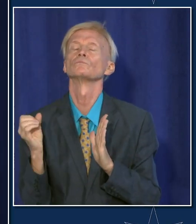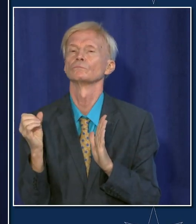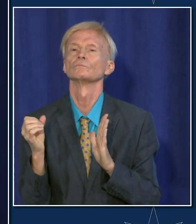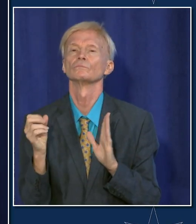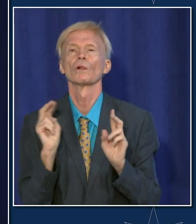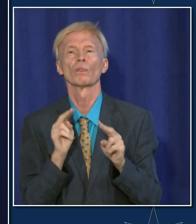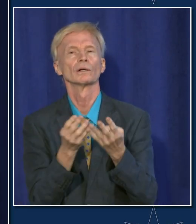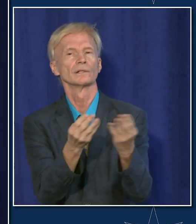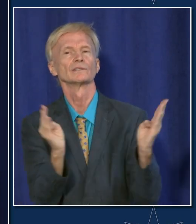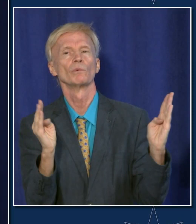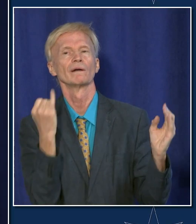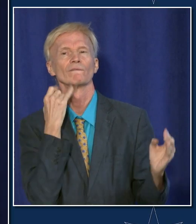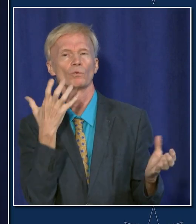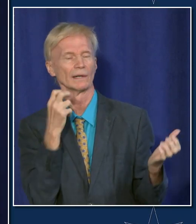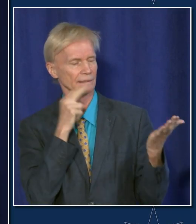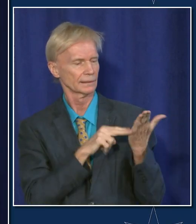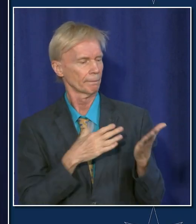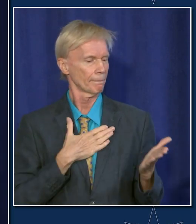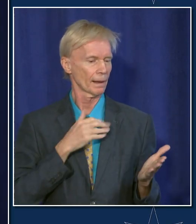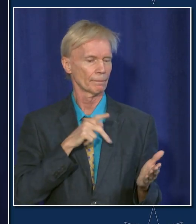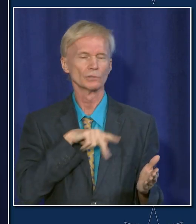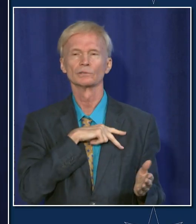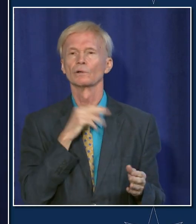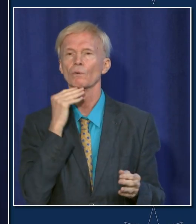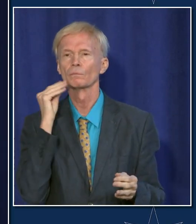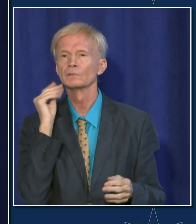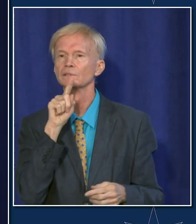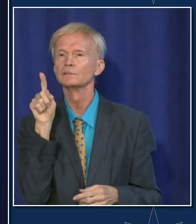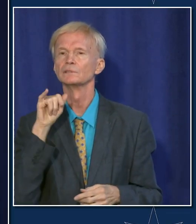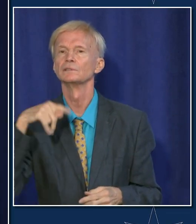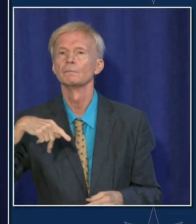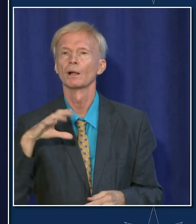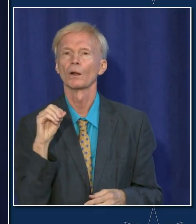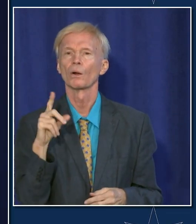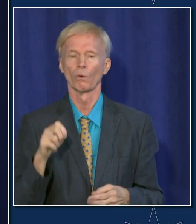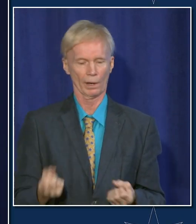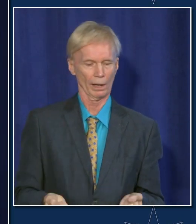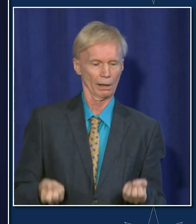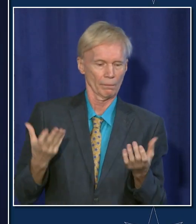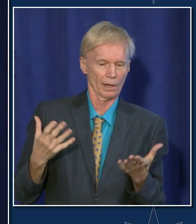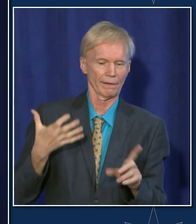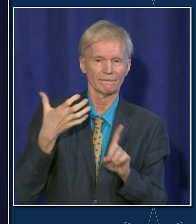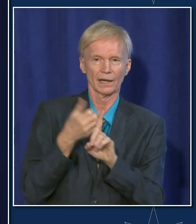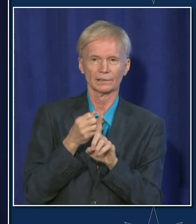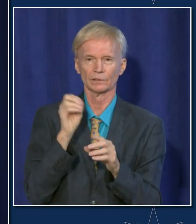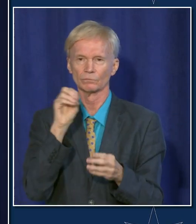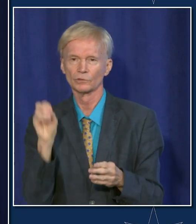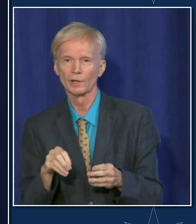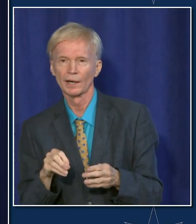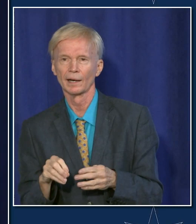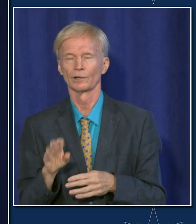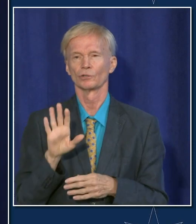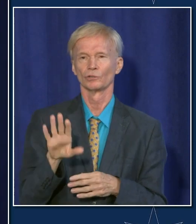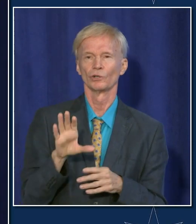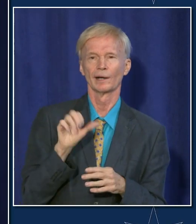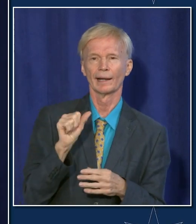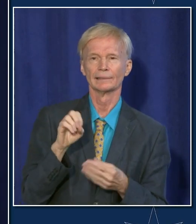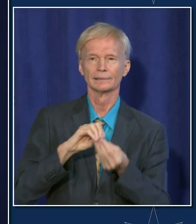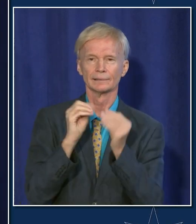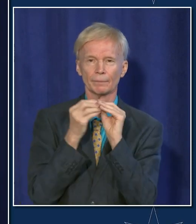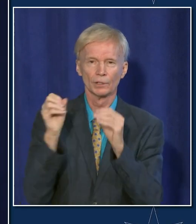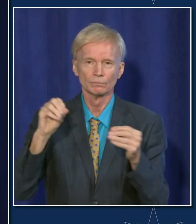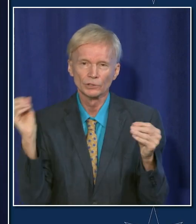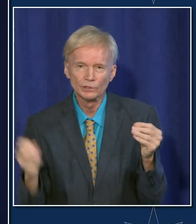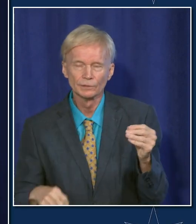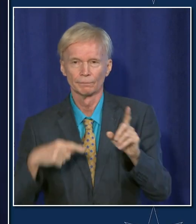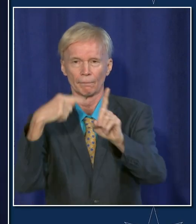at the dashboard. If you want to see your zip code, you can see what your vaccination rate is. You can see what your case rate is, your positivity rate. That's